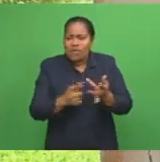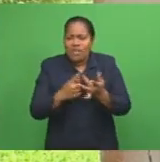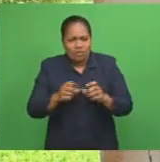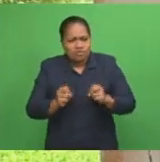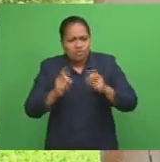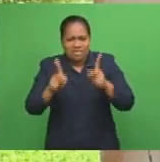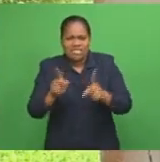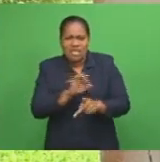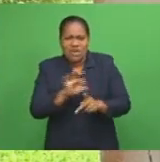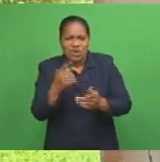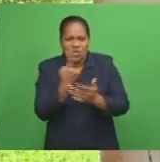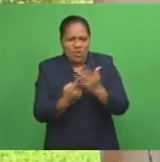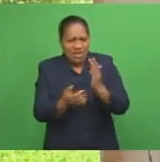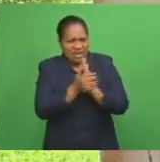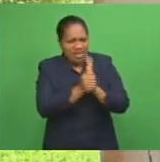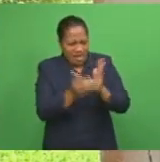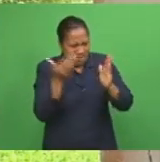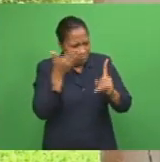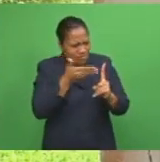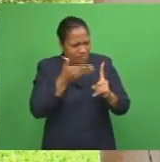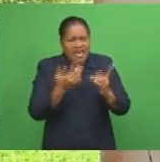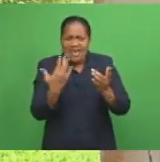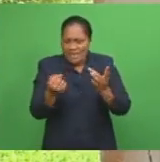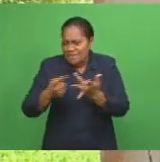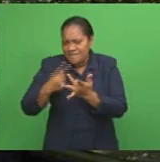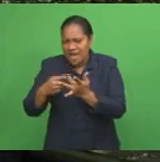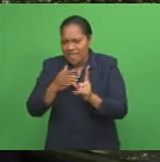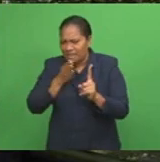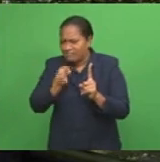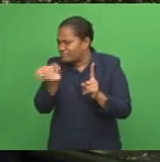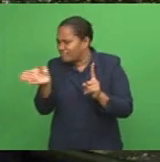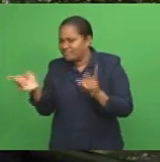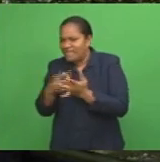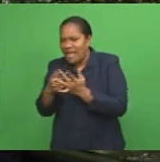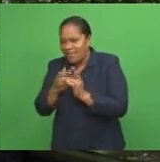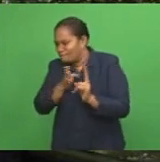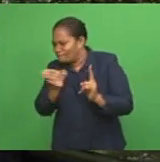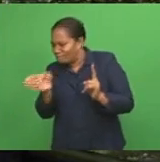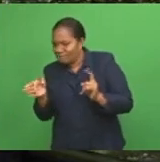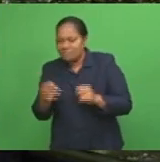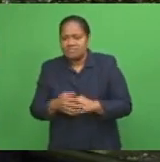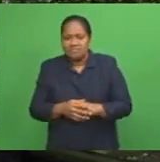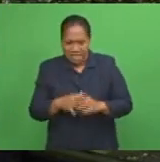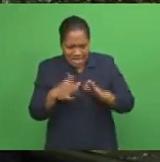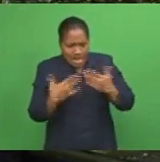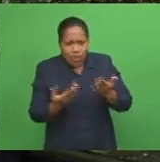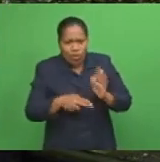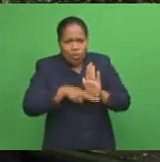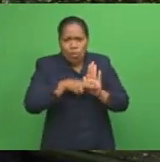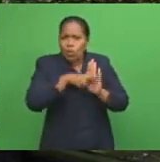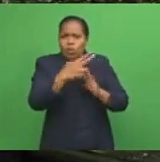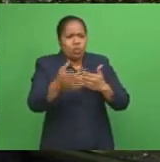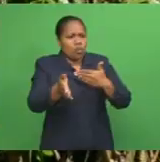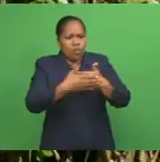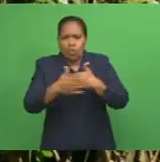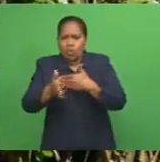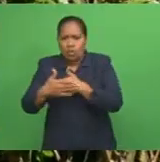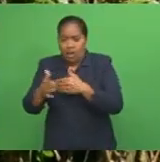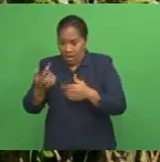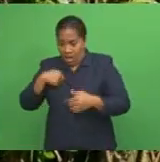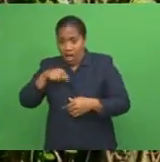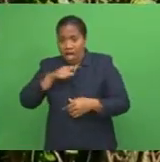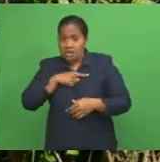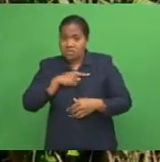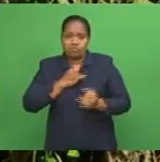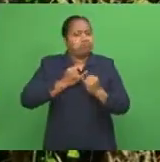clinging onto their talents. Now with all the hotels and nightclubs and restaurants closed, we are one of the worst affected